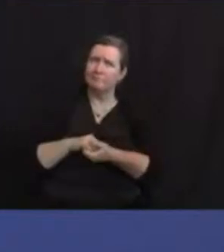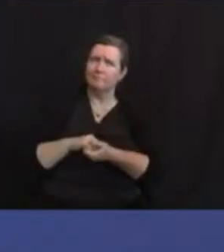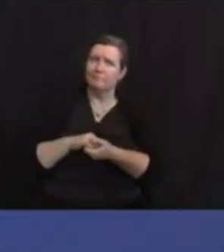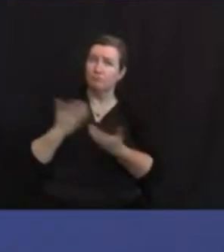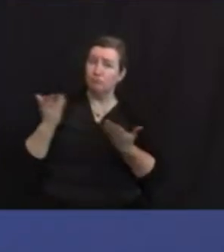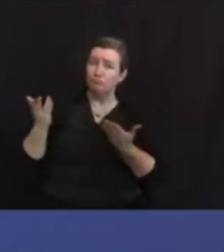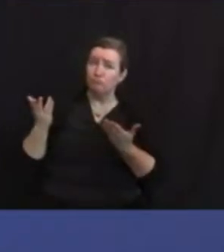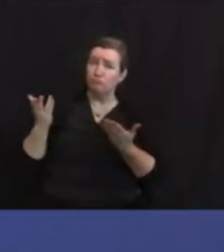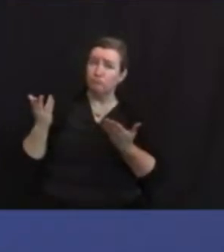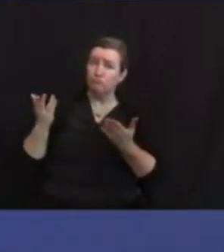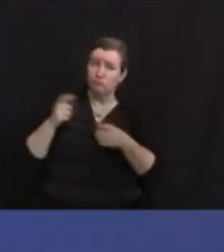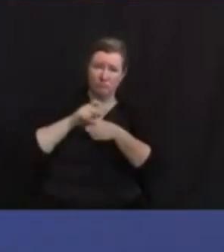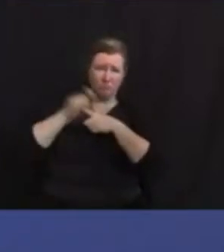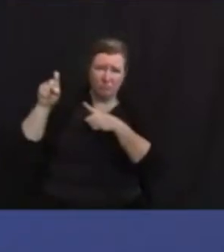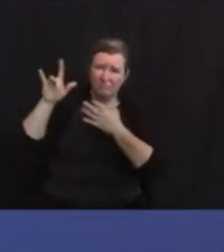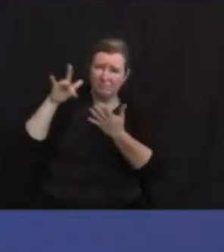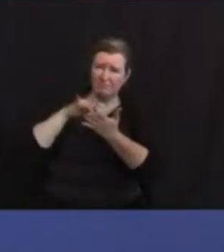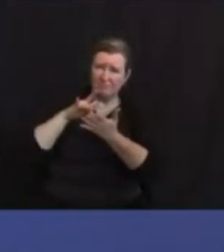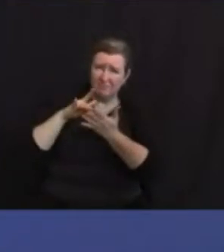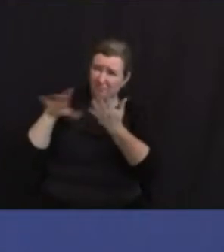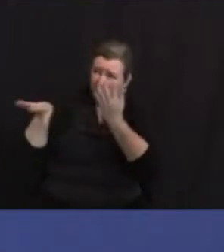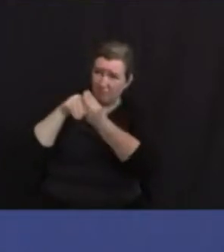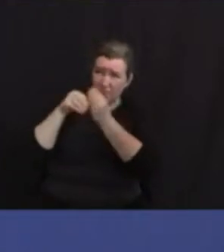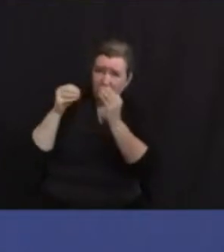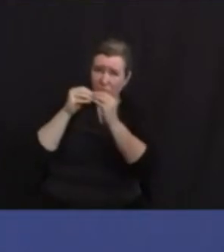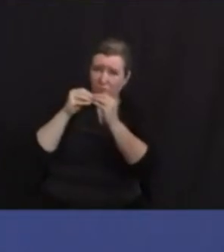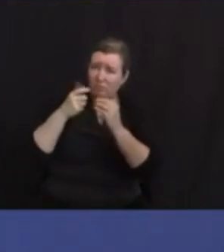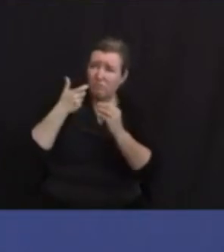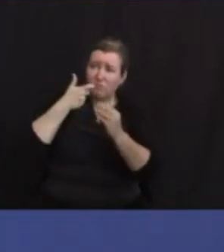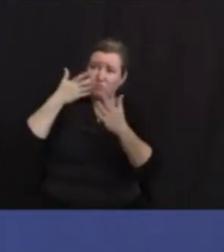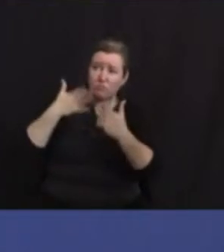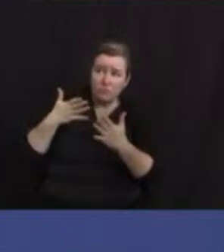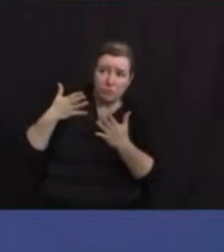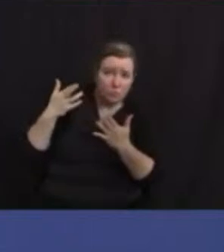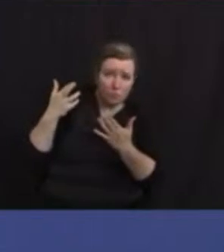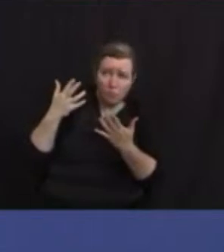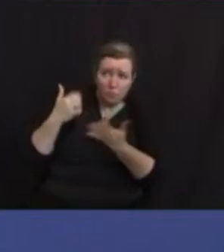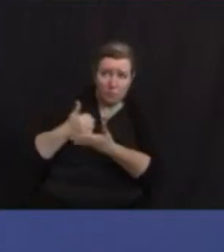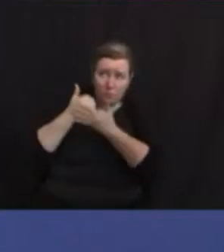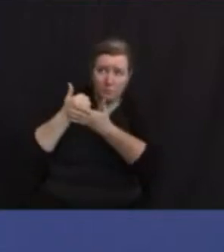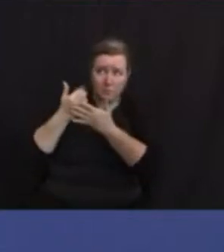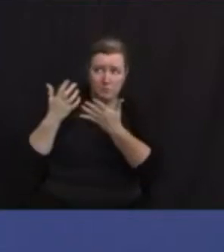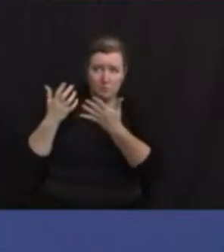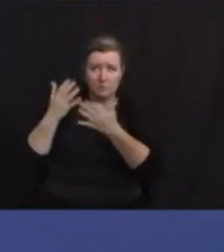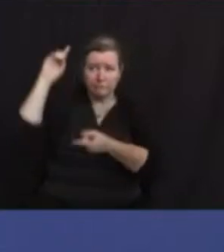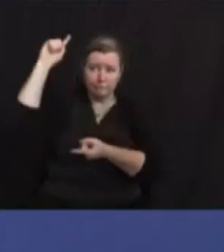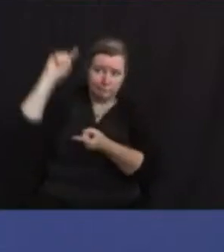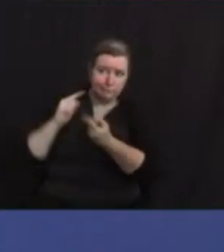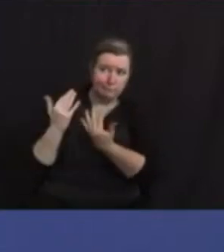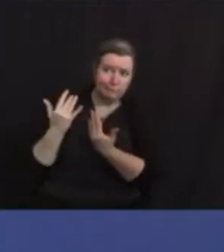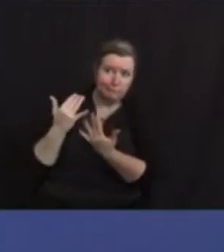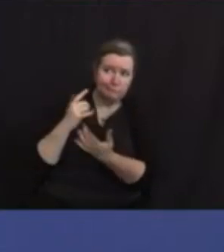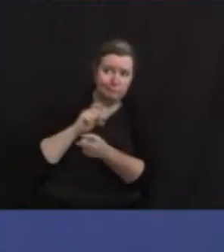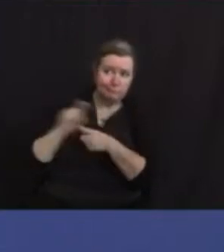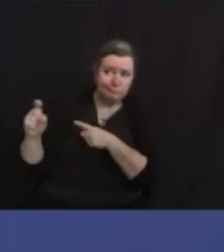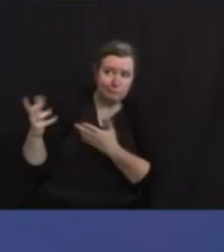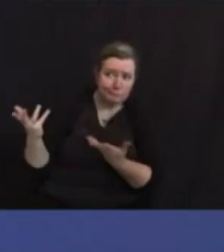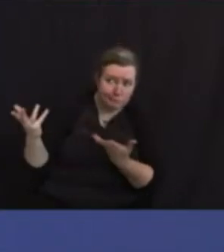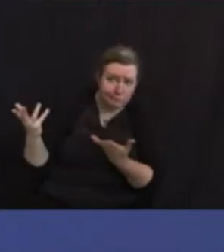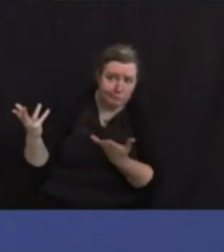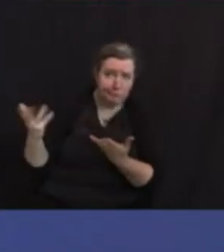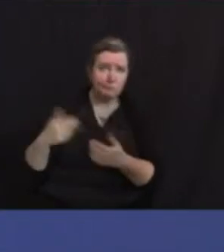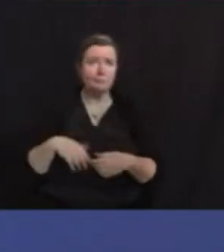With the call center, can we add more operators? Would that help? And if, understandably, the limits